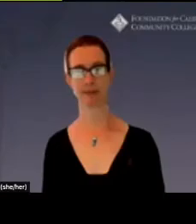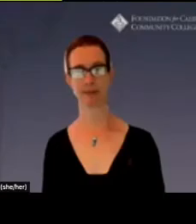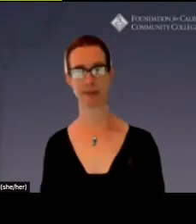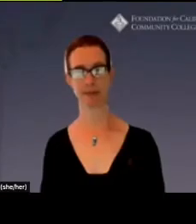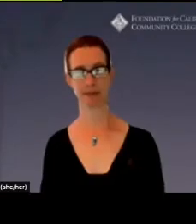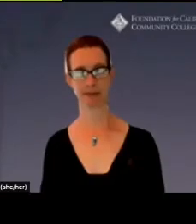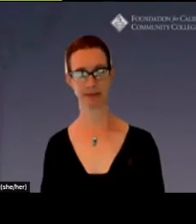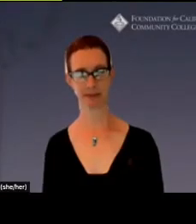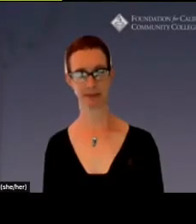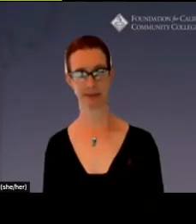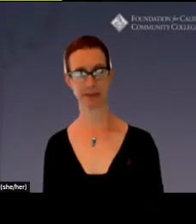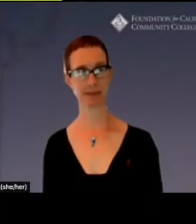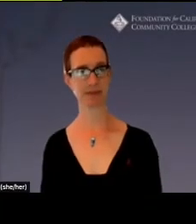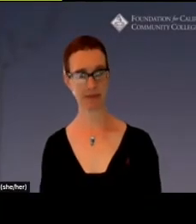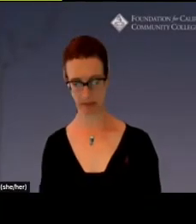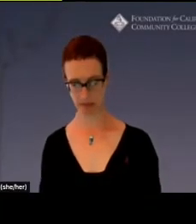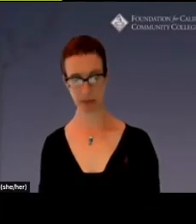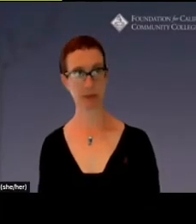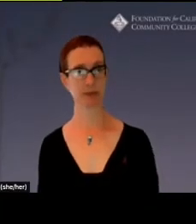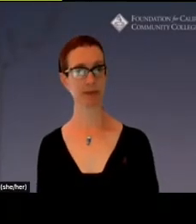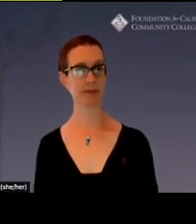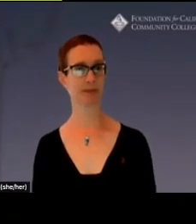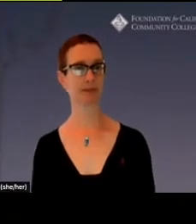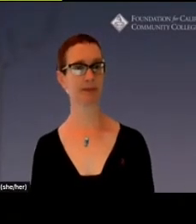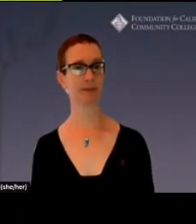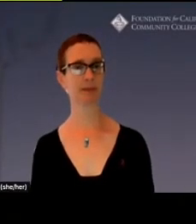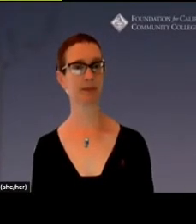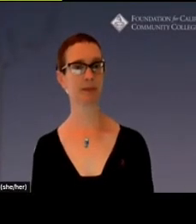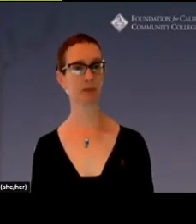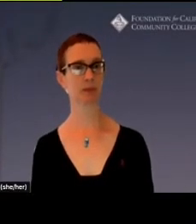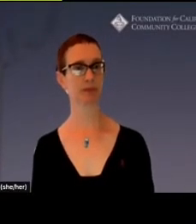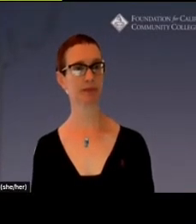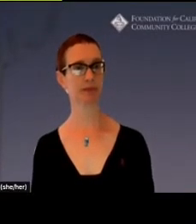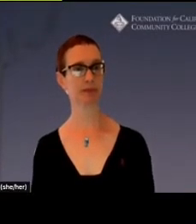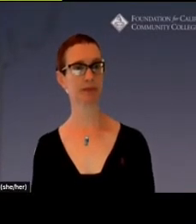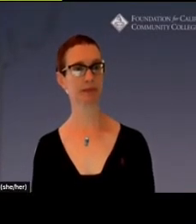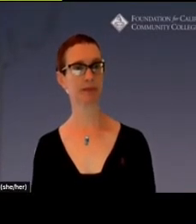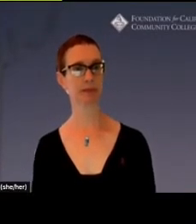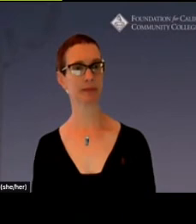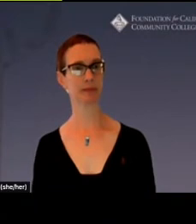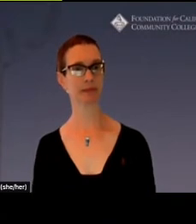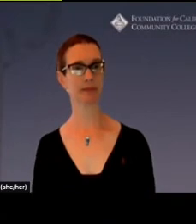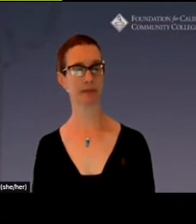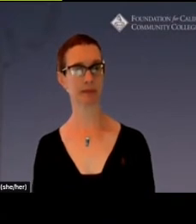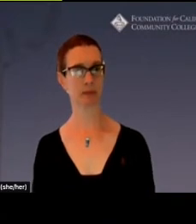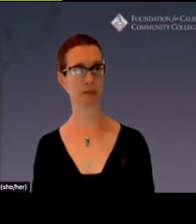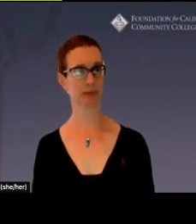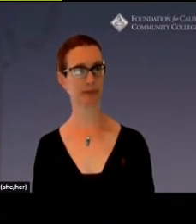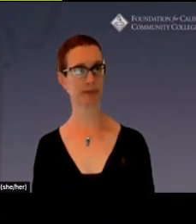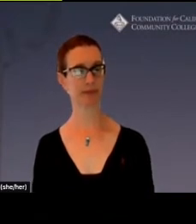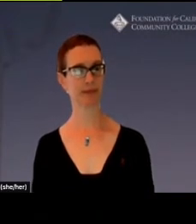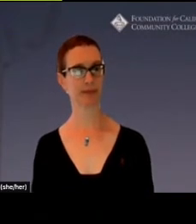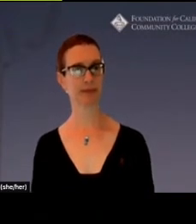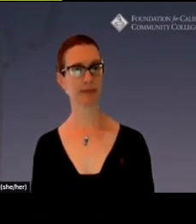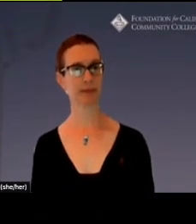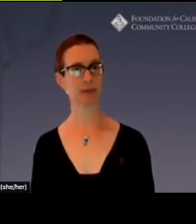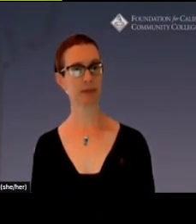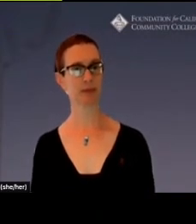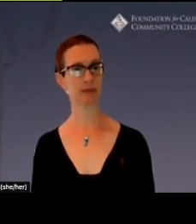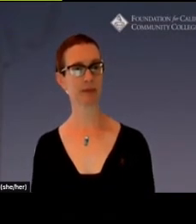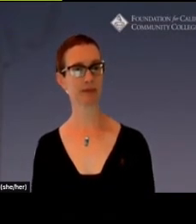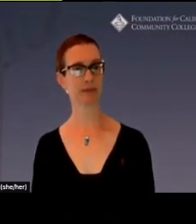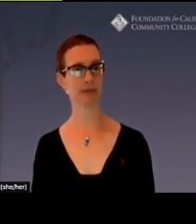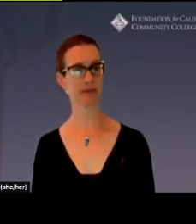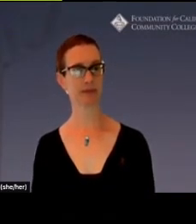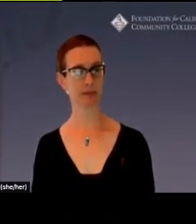did get a couple of questions about entities that did not fit those first 4 categories of the required entities.